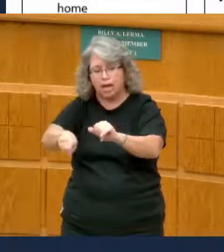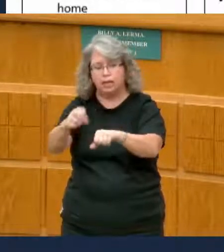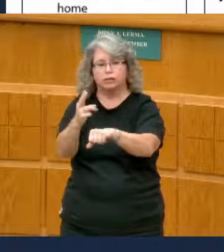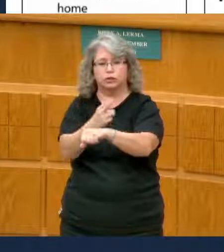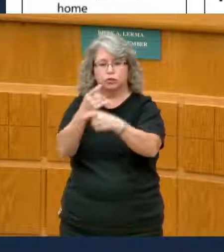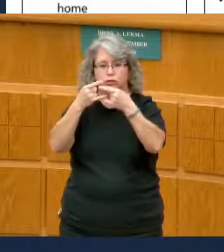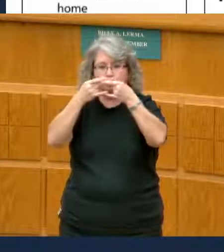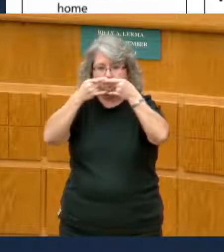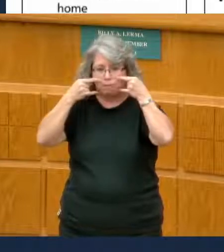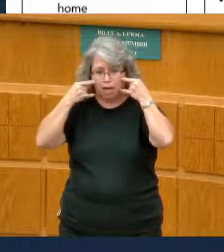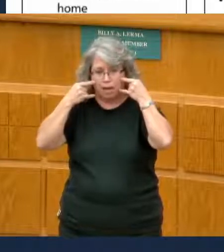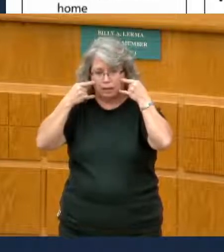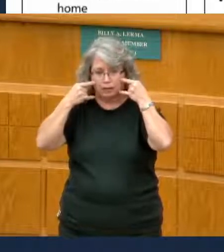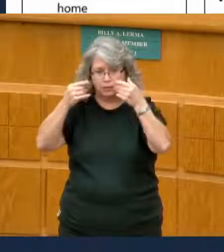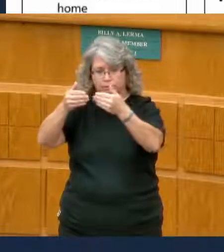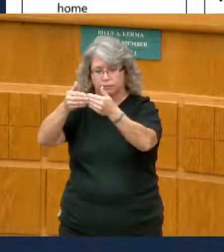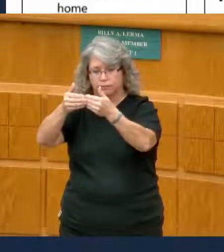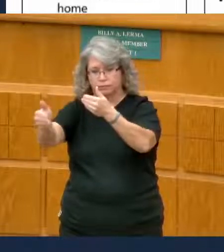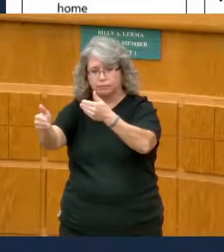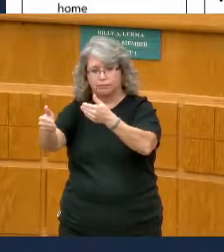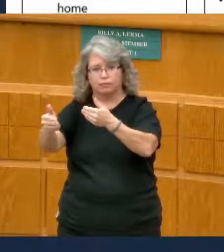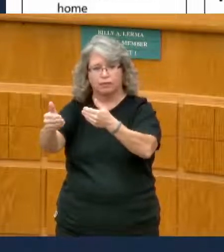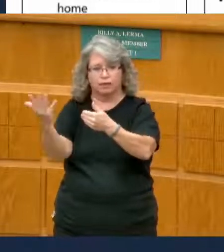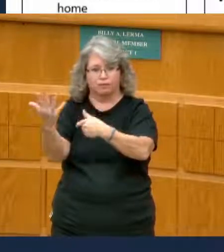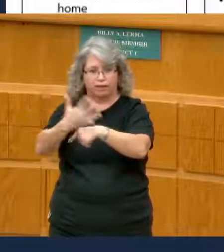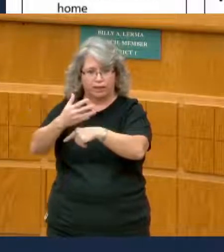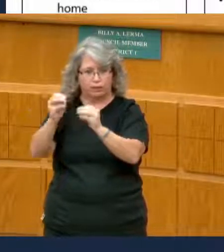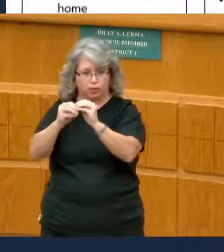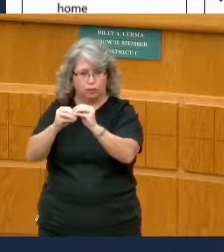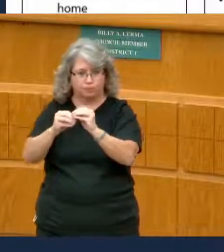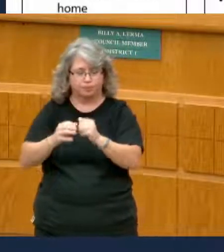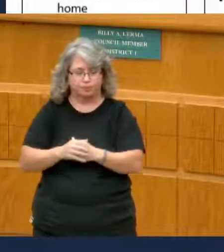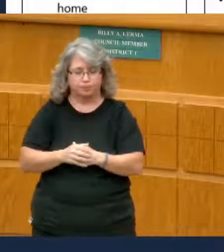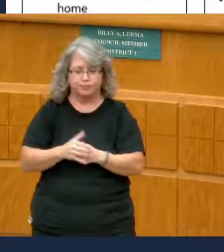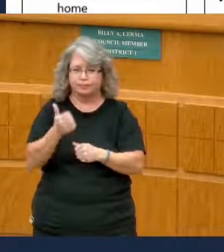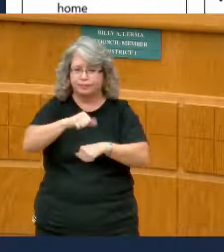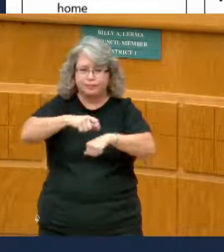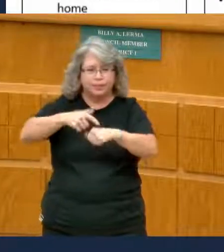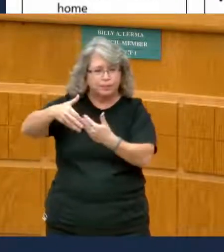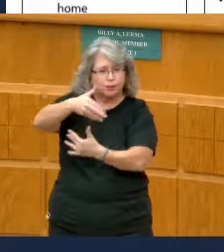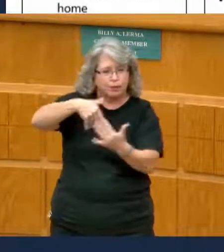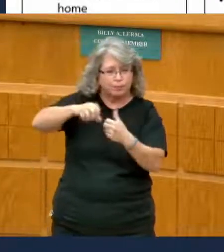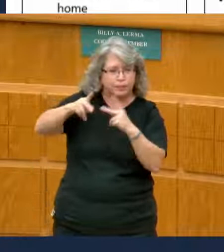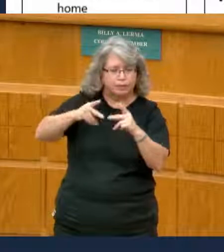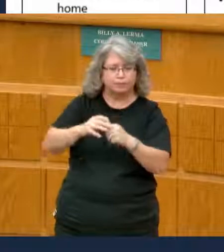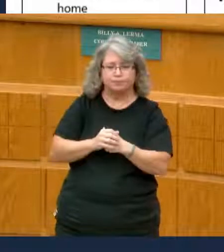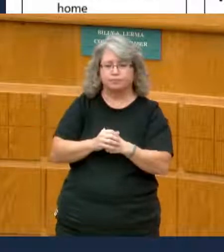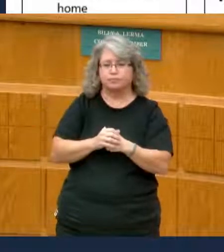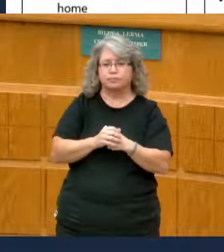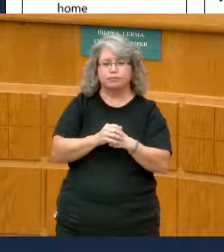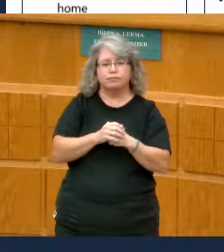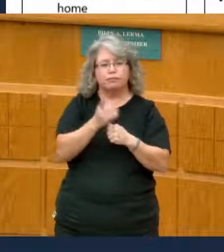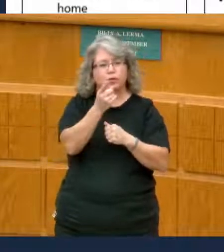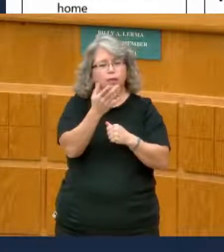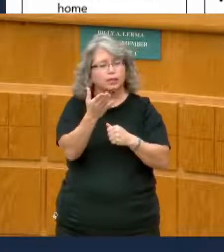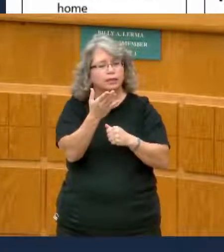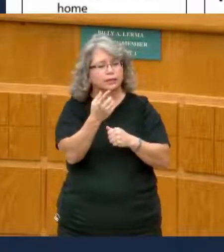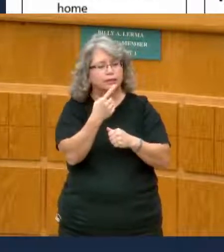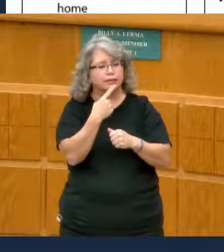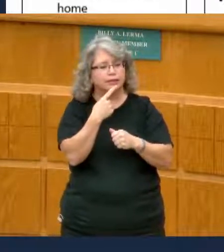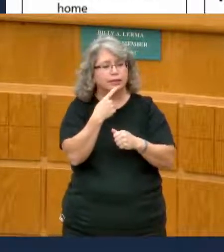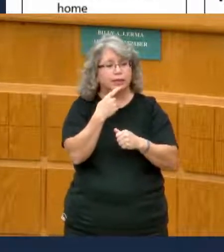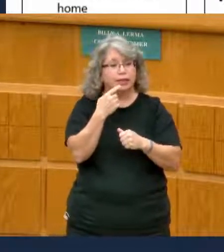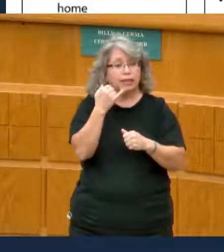10 days anytime you're around people. The other thing that I want to say on this one is that when you're around family members and